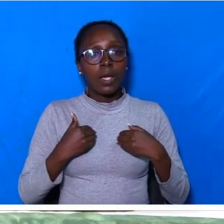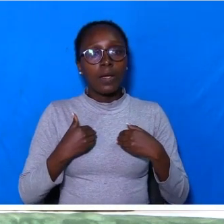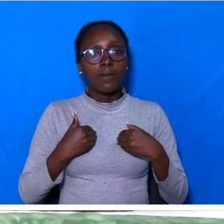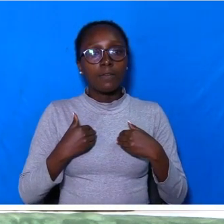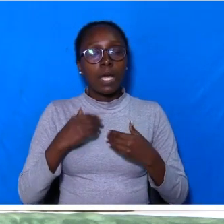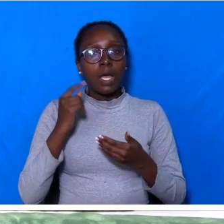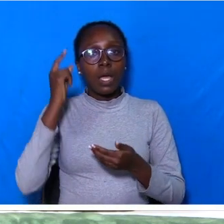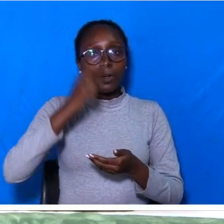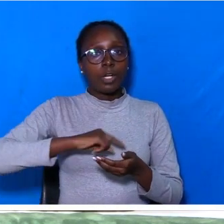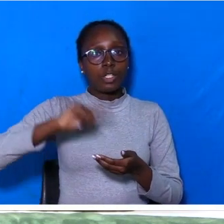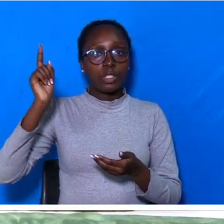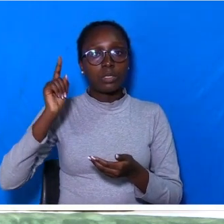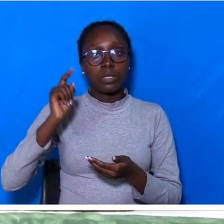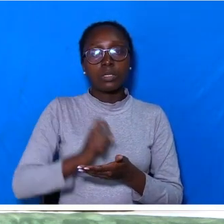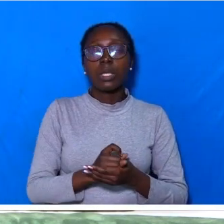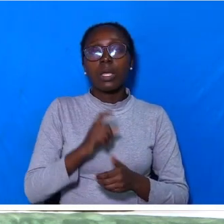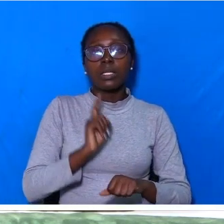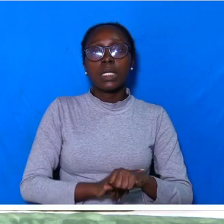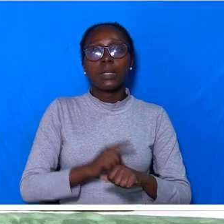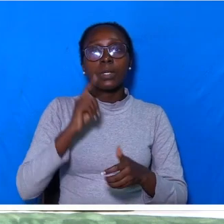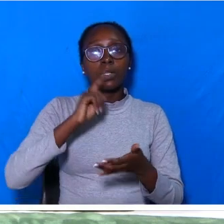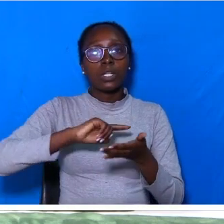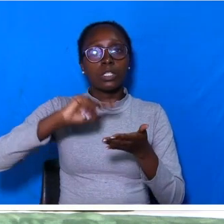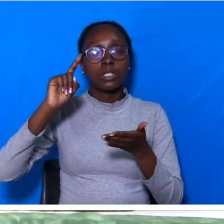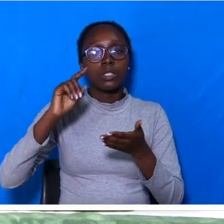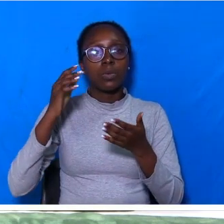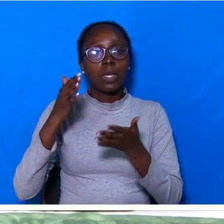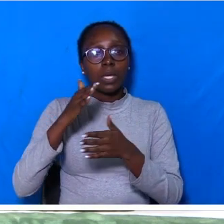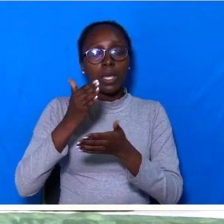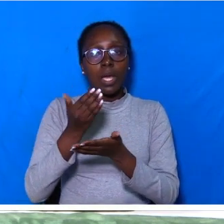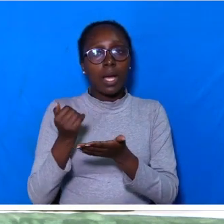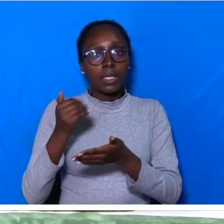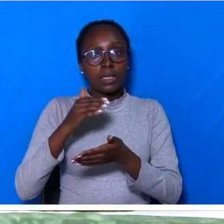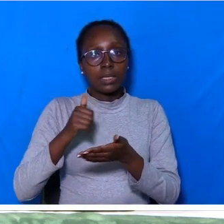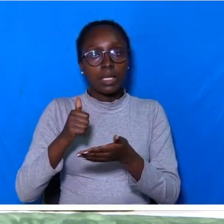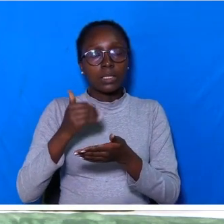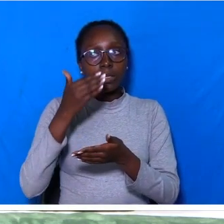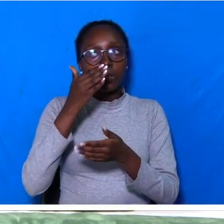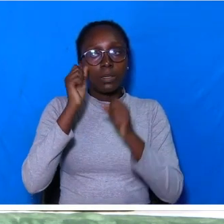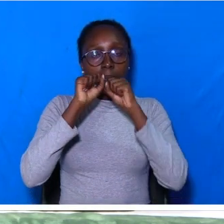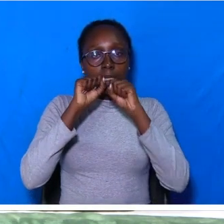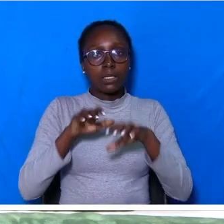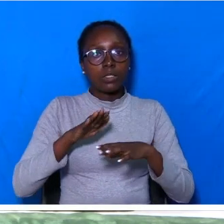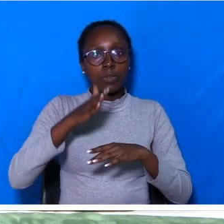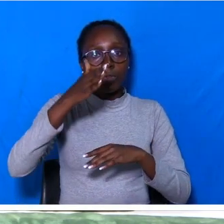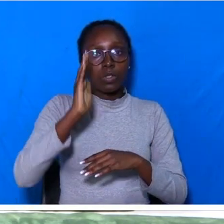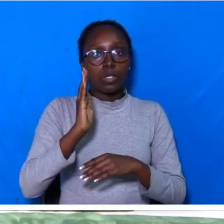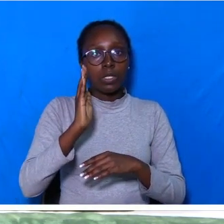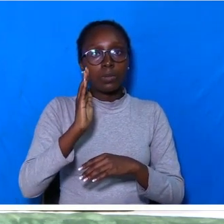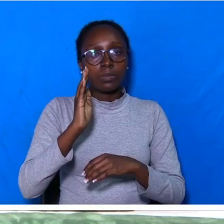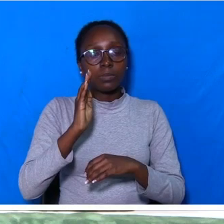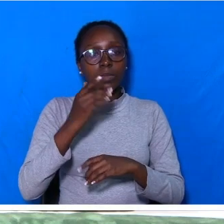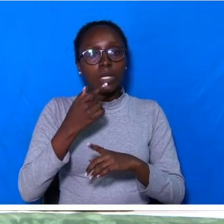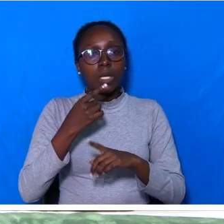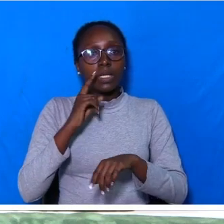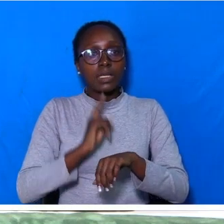then you attract the favor of God. And then the Lord progresses you and blesses you. That when it comes the time for you to